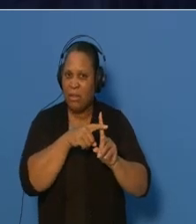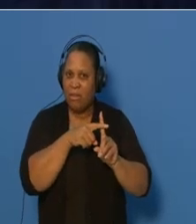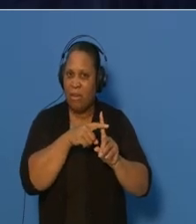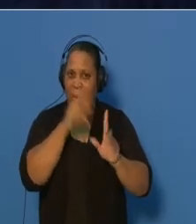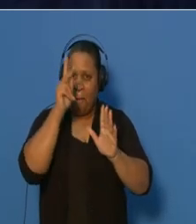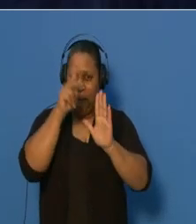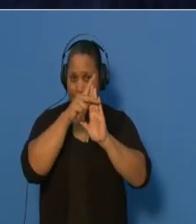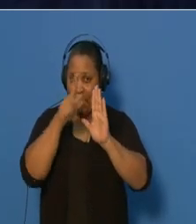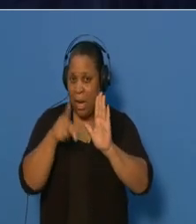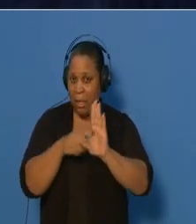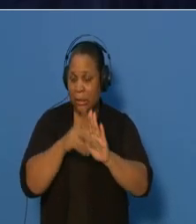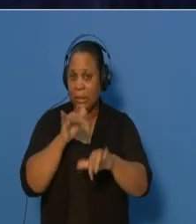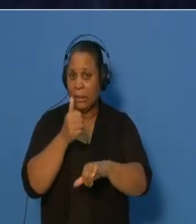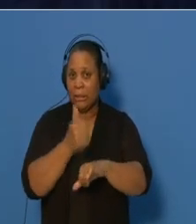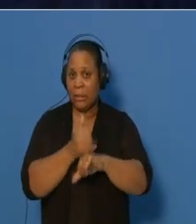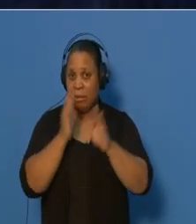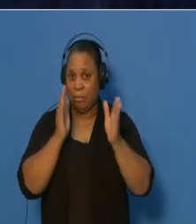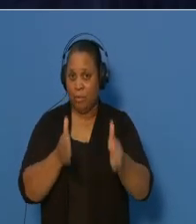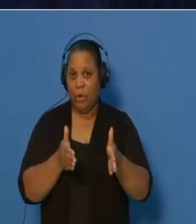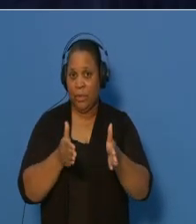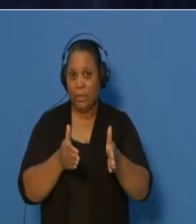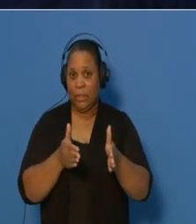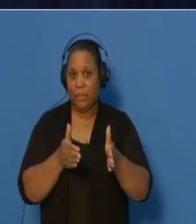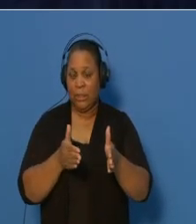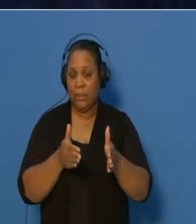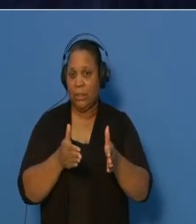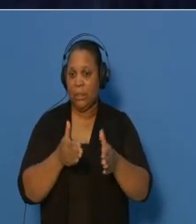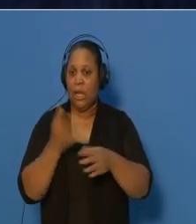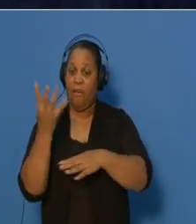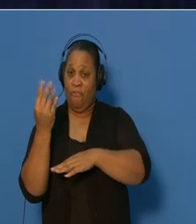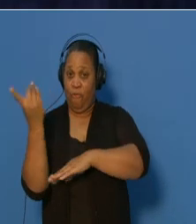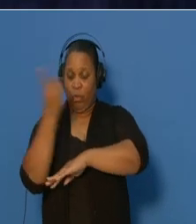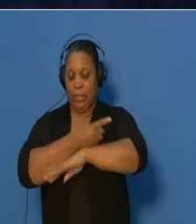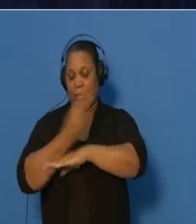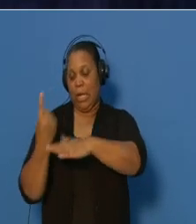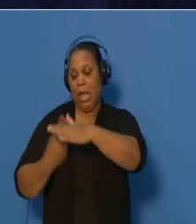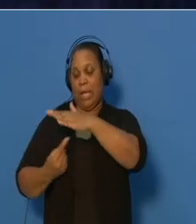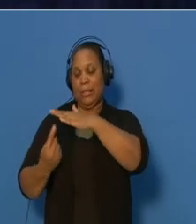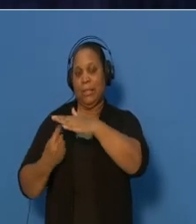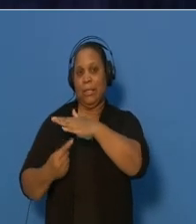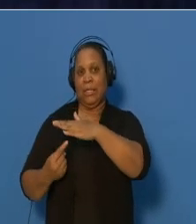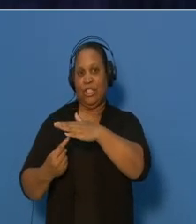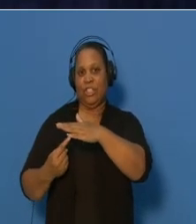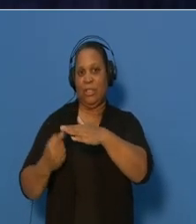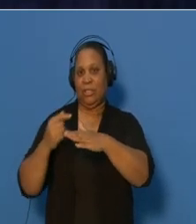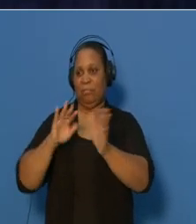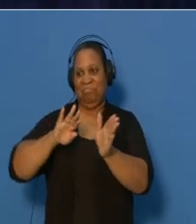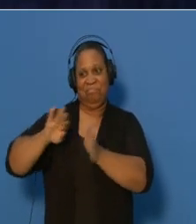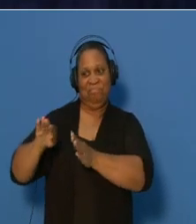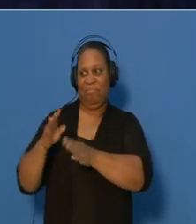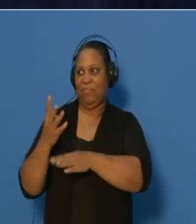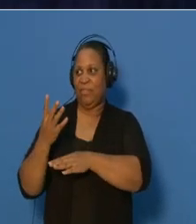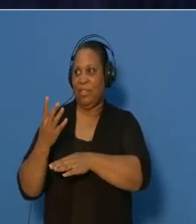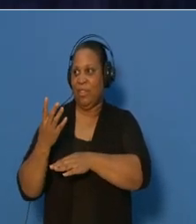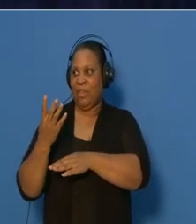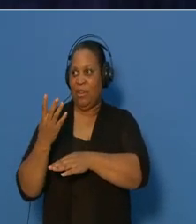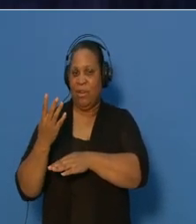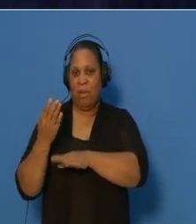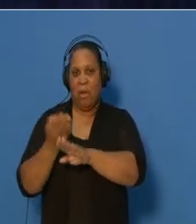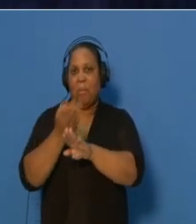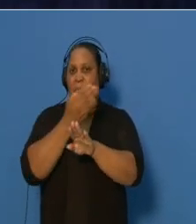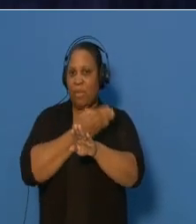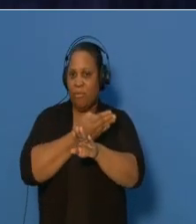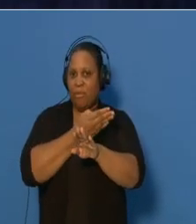put into place where a person has to do 2 14-day isolation periods rather than the 14 before